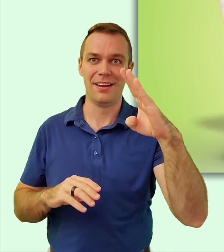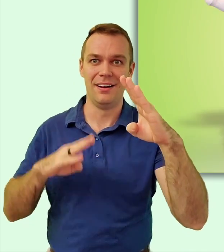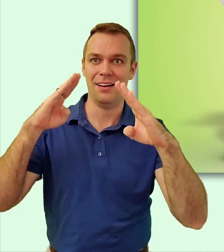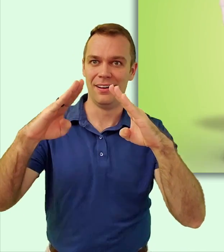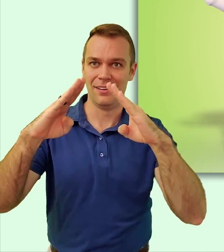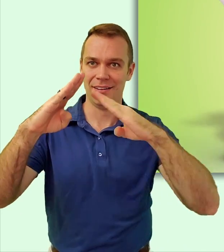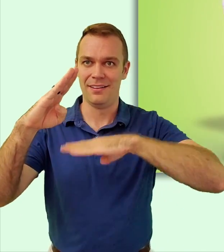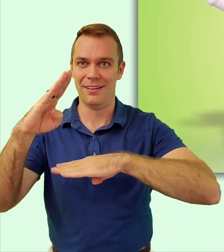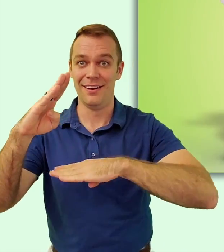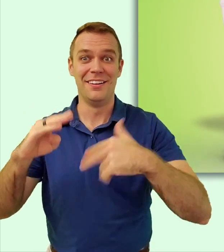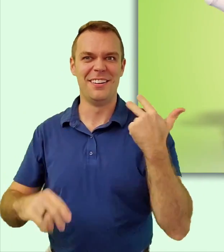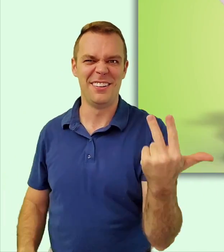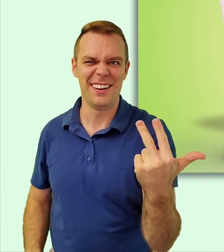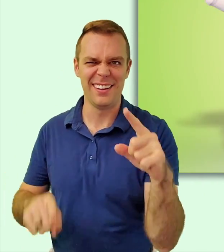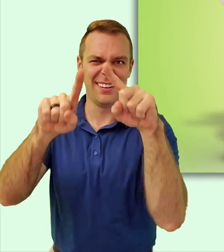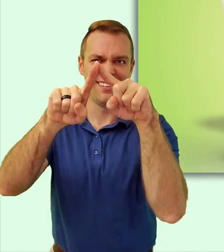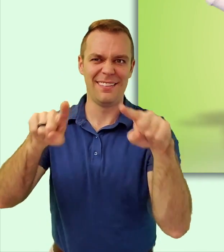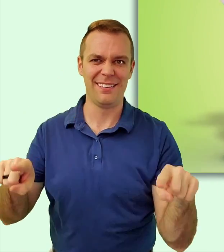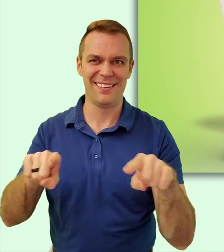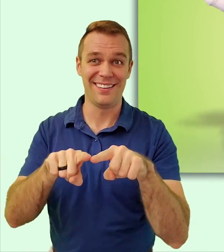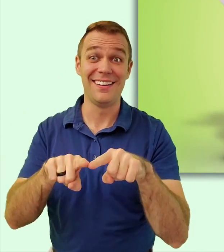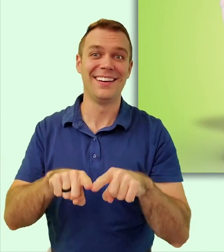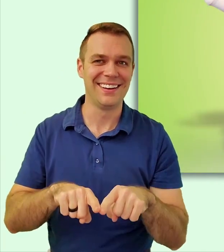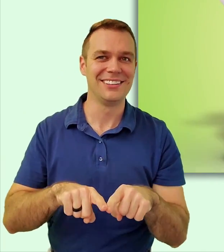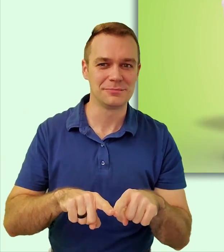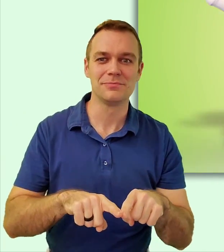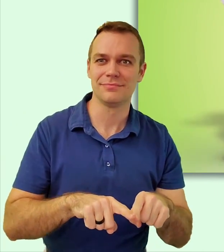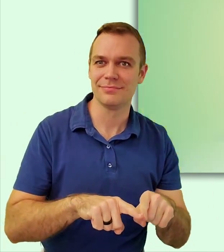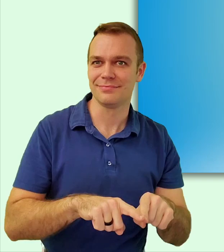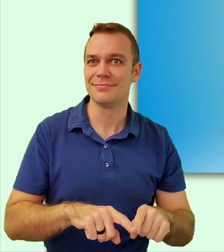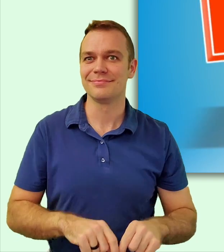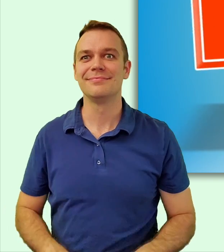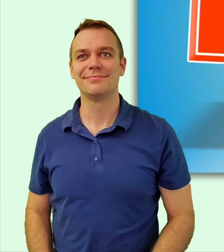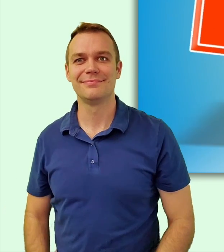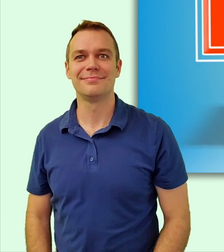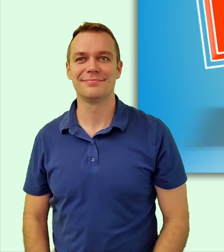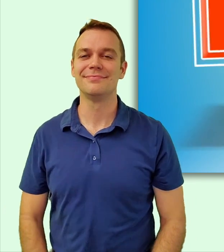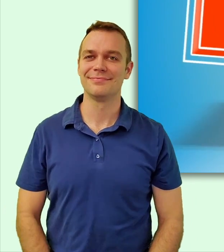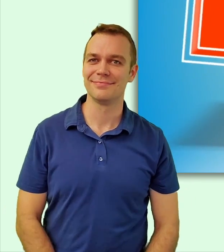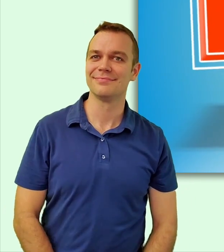have 3 sides. I'm a triangle, triangle.